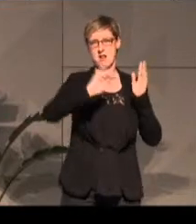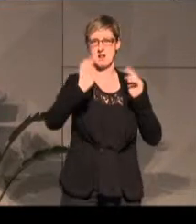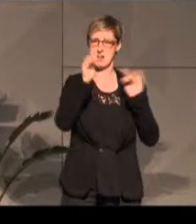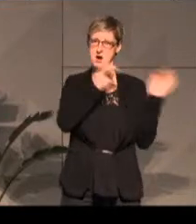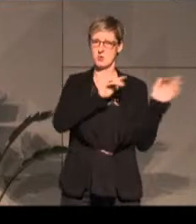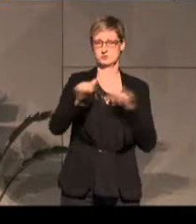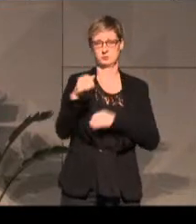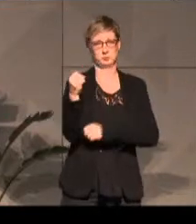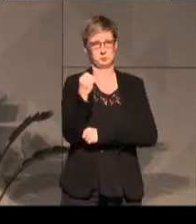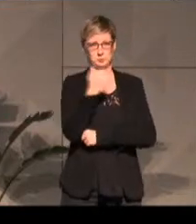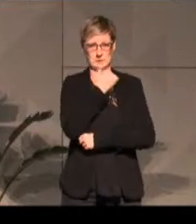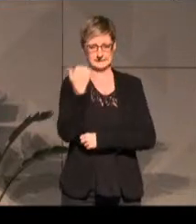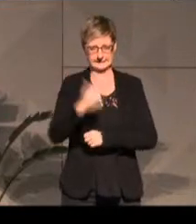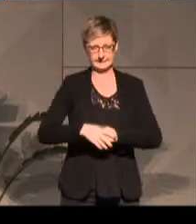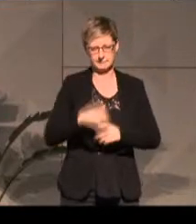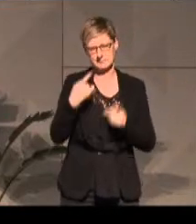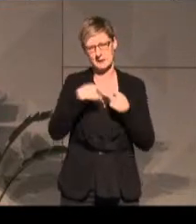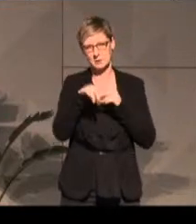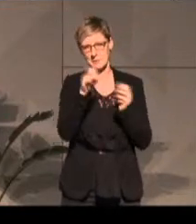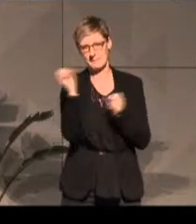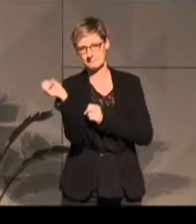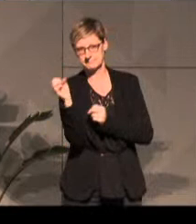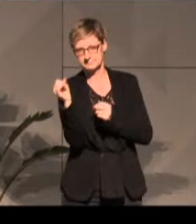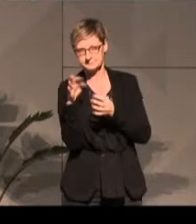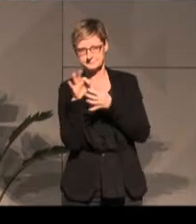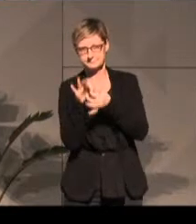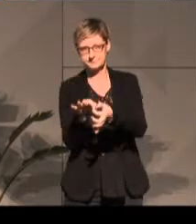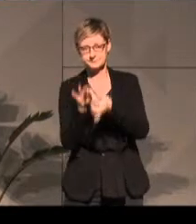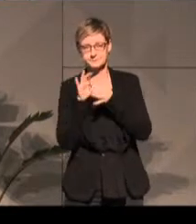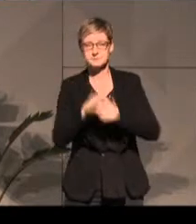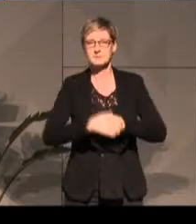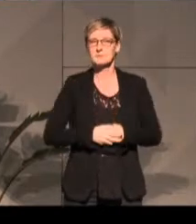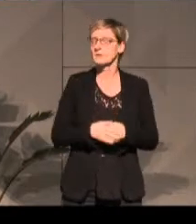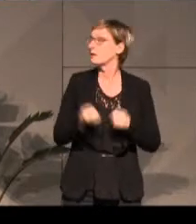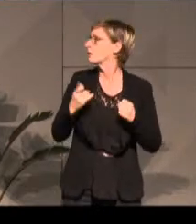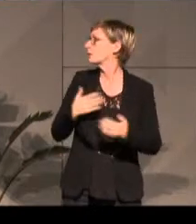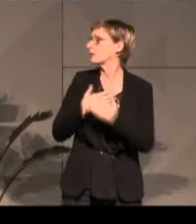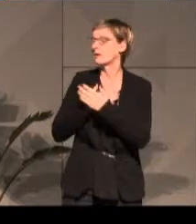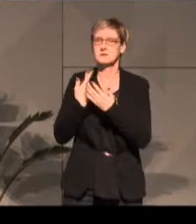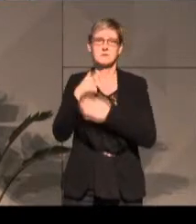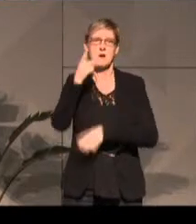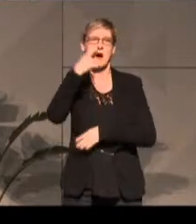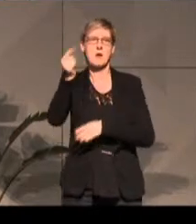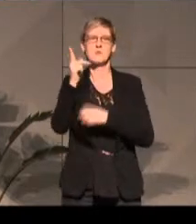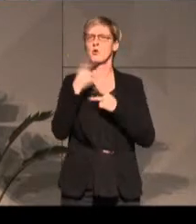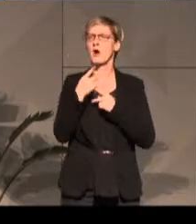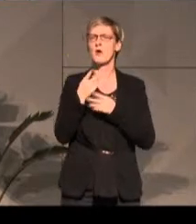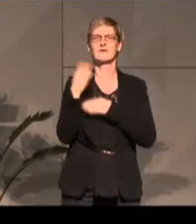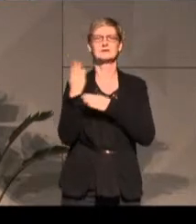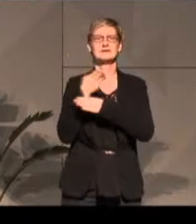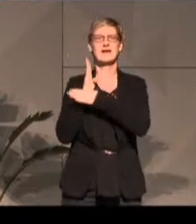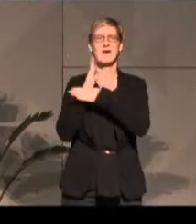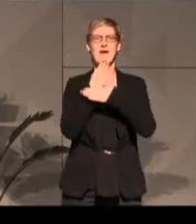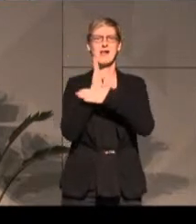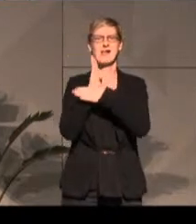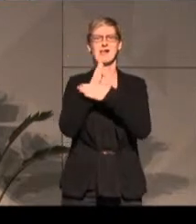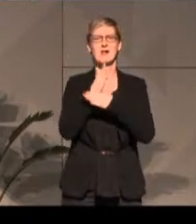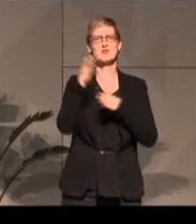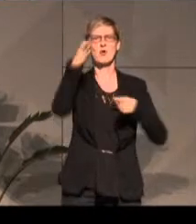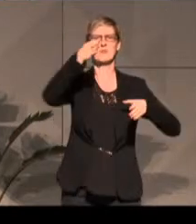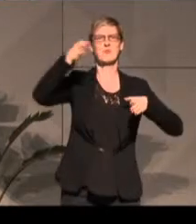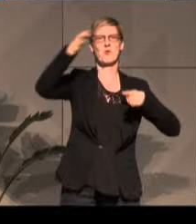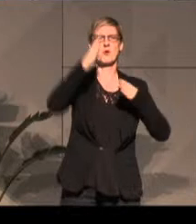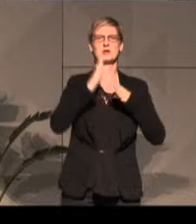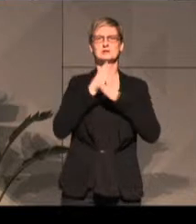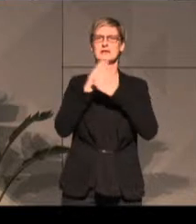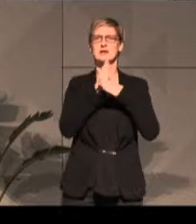dark spot, and that will influence the climate on the rest of the planet also, of course. And you might as well start in